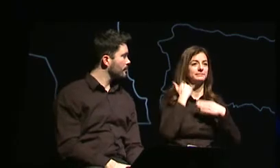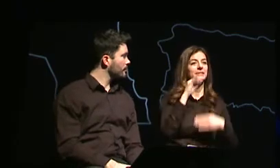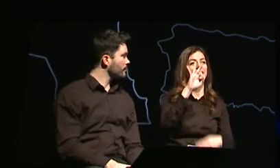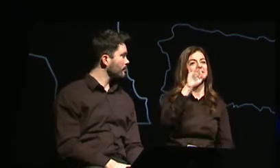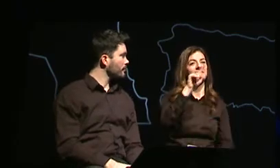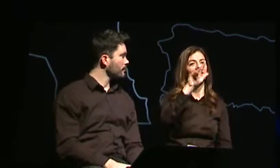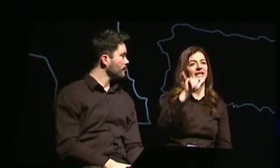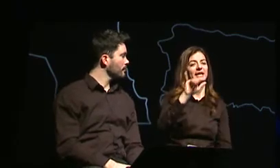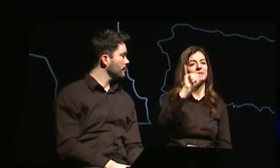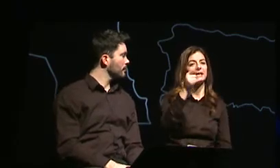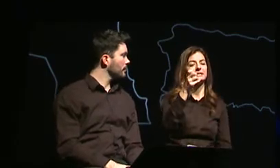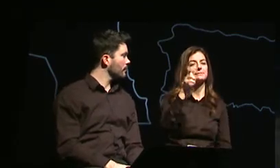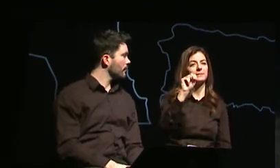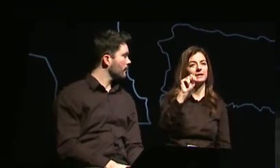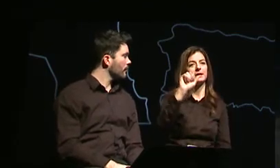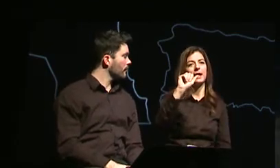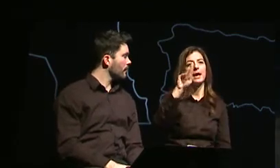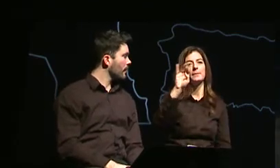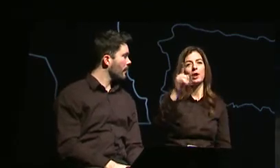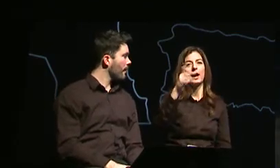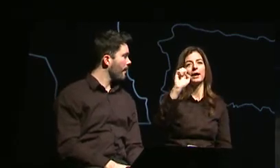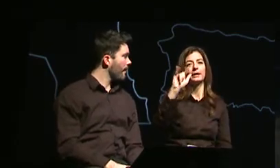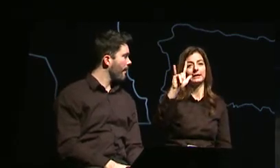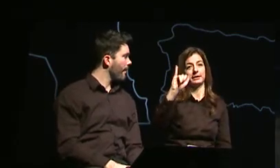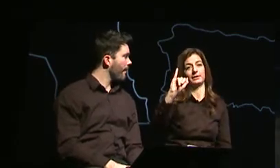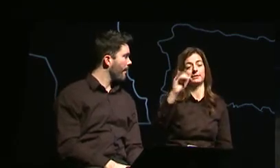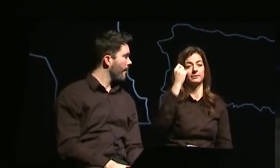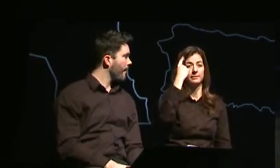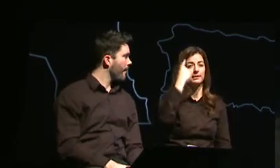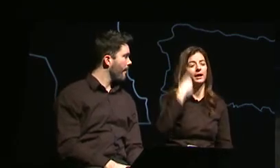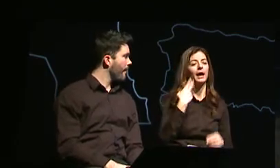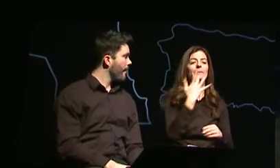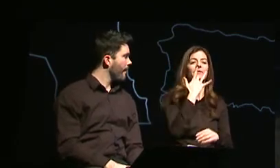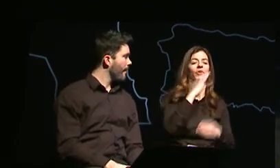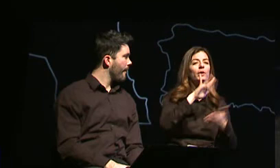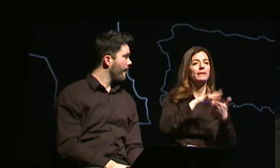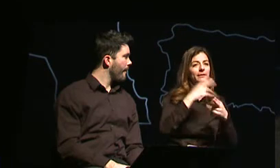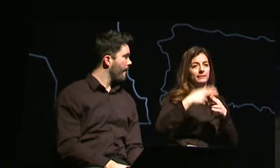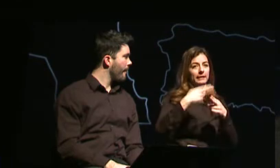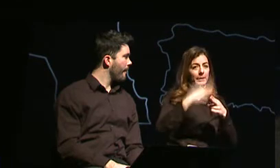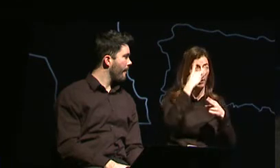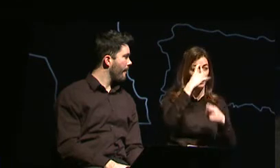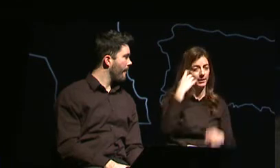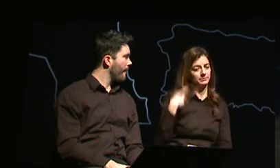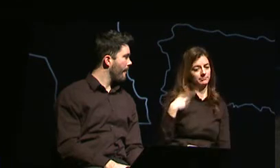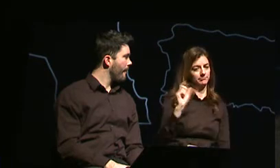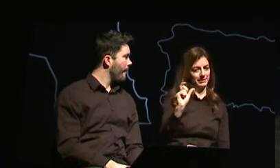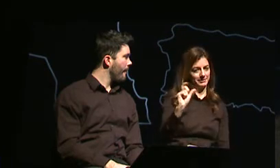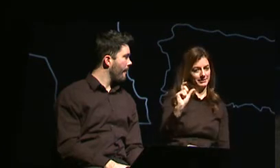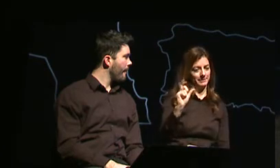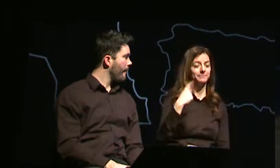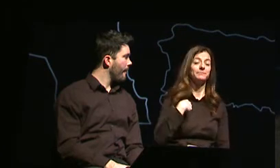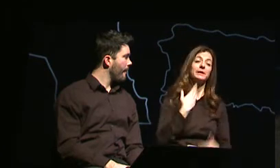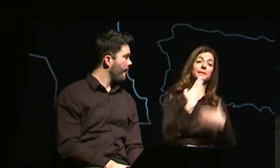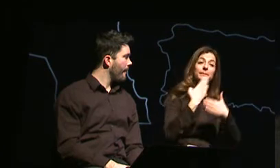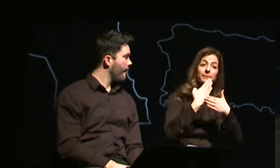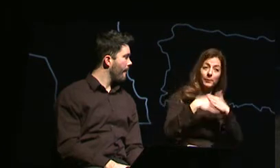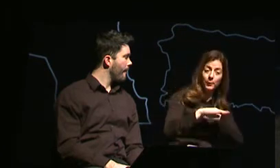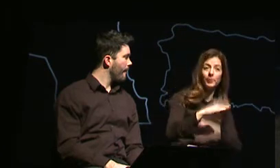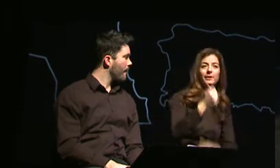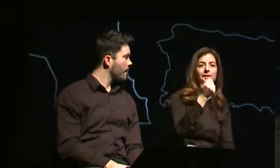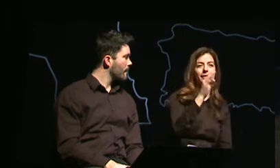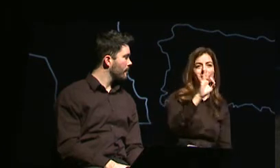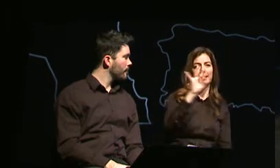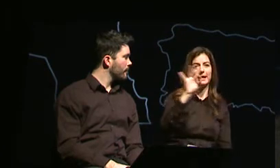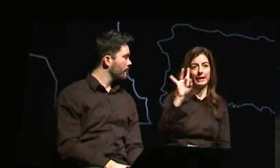Abdelghani. I'd like to use my middle name, Yasmin, because it is my Muslim name. I was born on May 26,